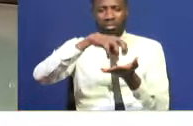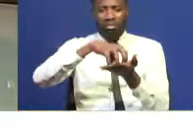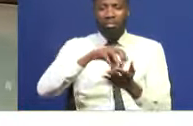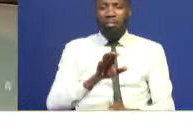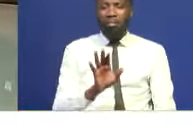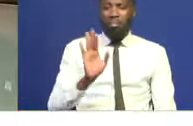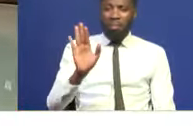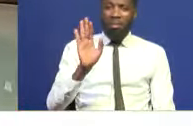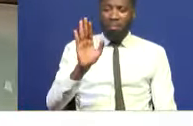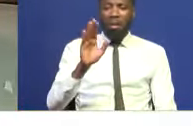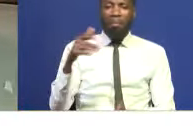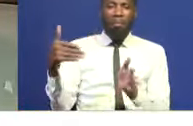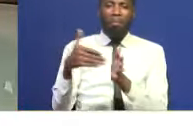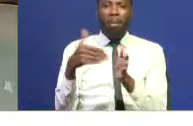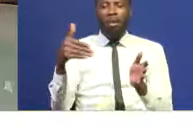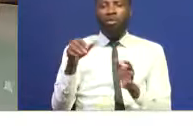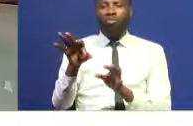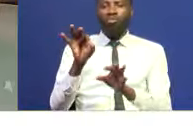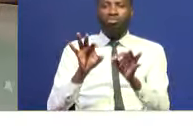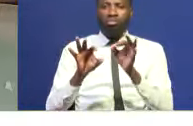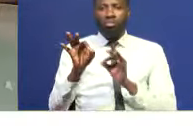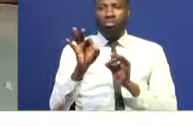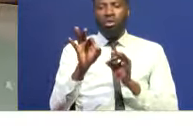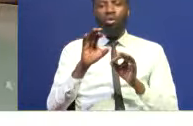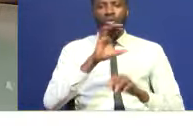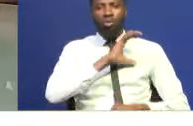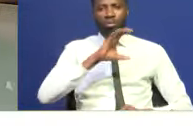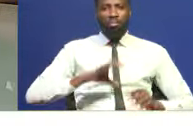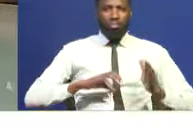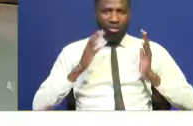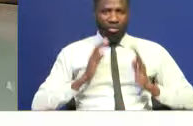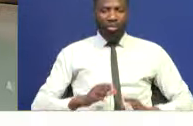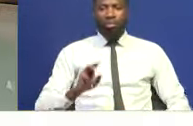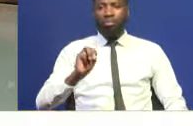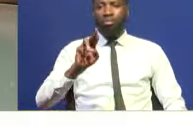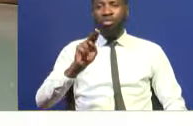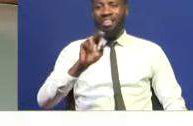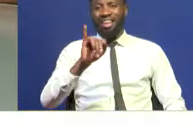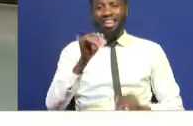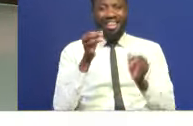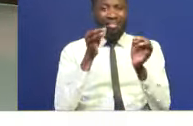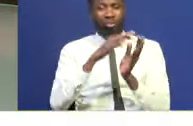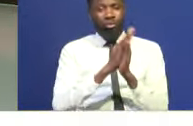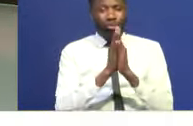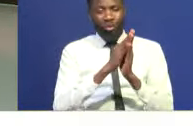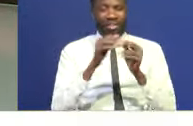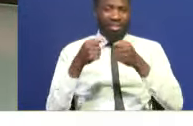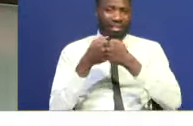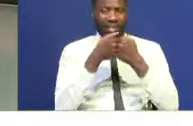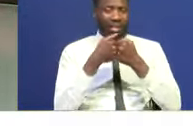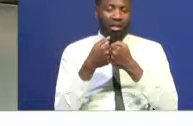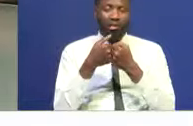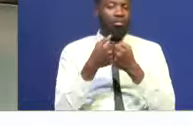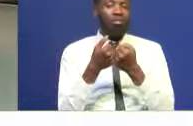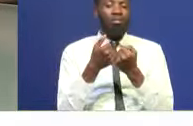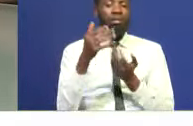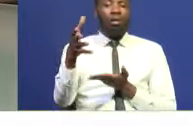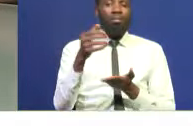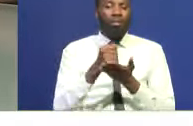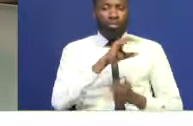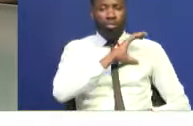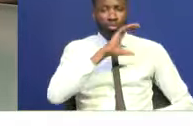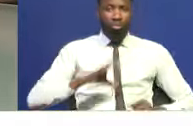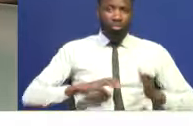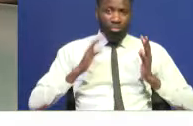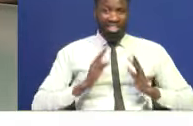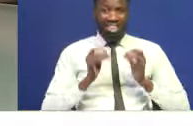proposed commissioners. Gladys Mungai has details of the hurdles facing the appointment of the commissioners who, if approved, are expected to